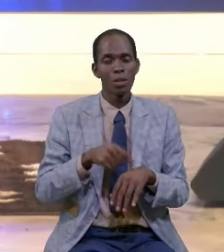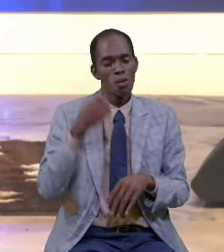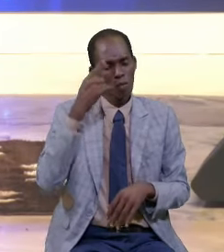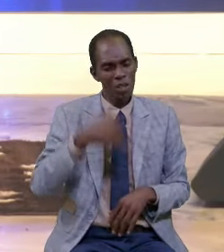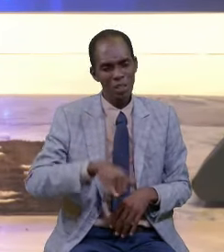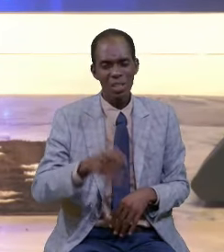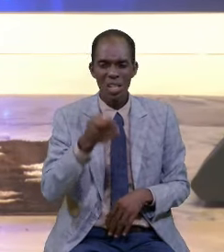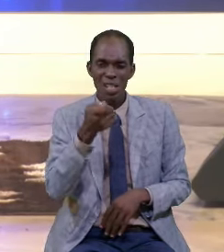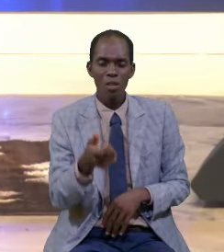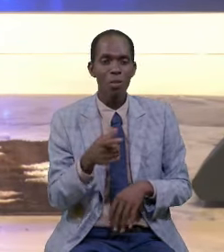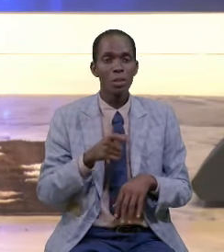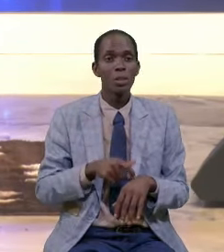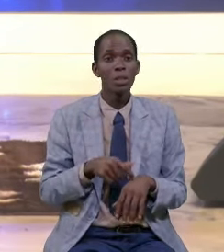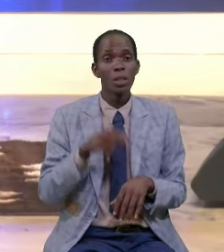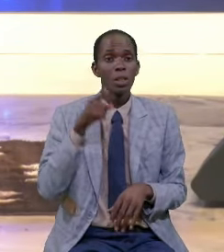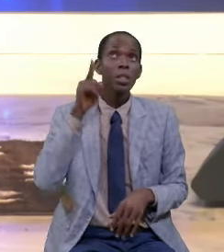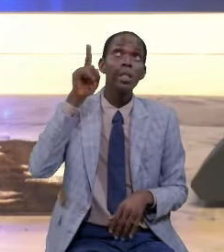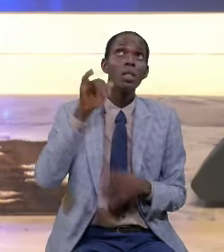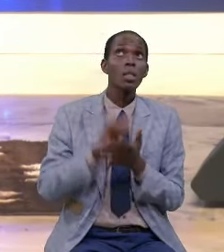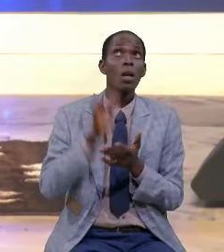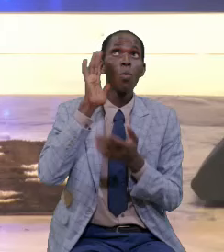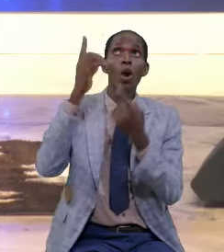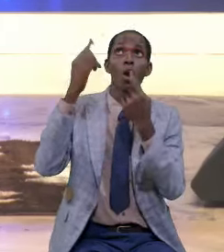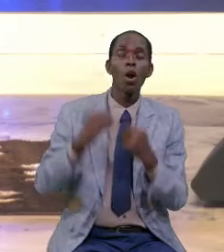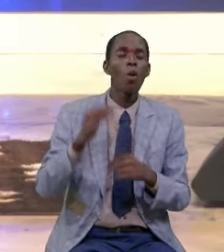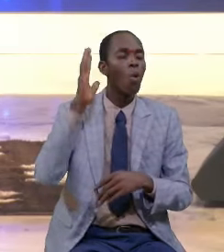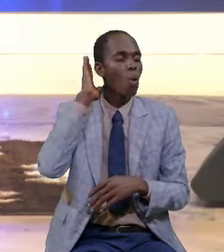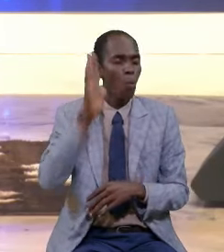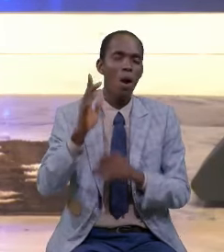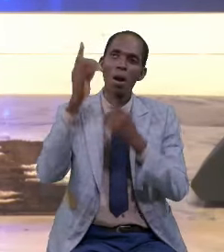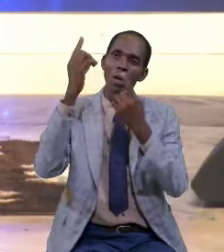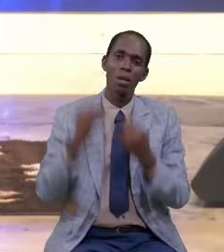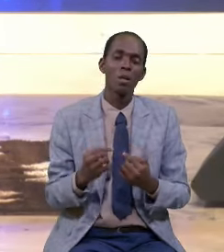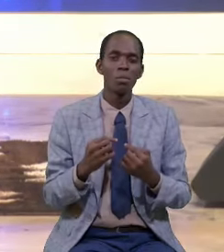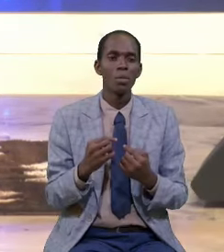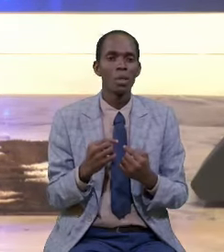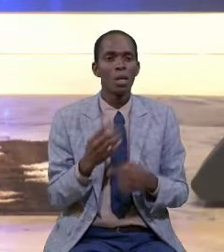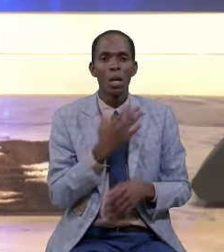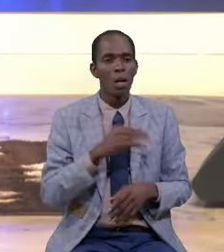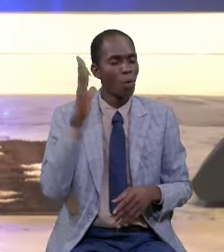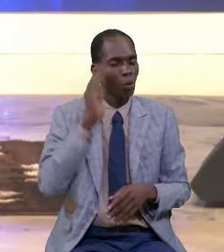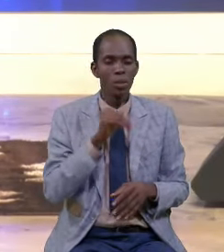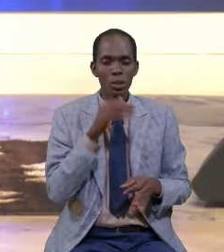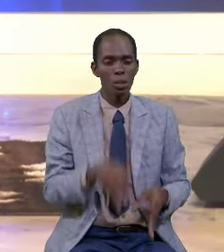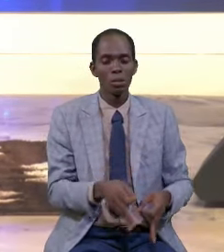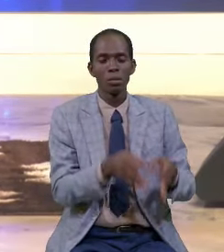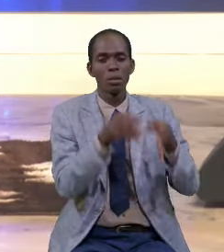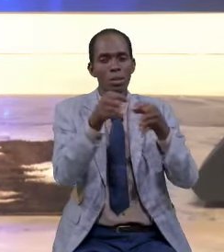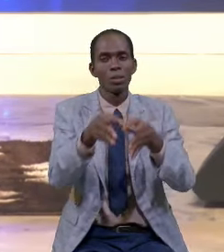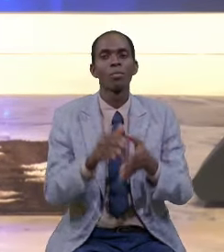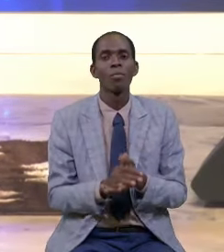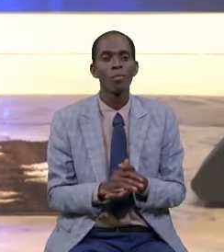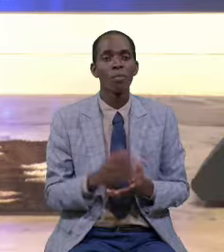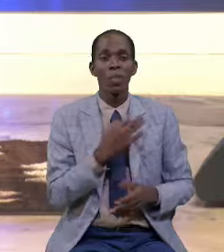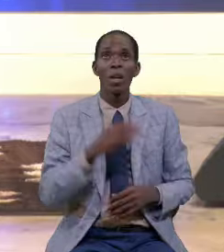For yet a little while, he that shall come will come and will not tarry. and will